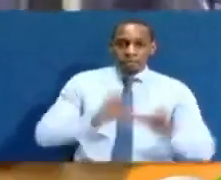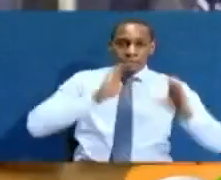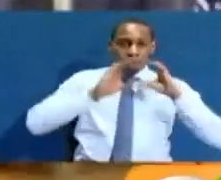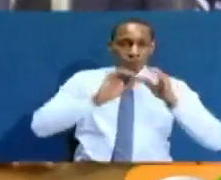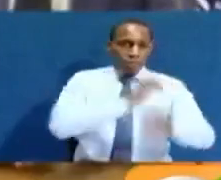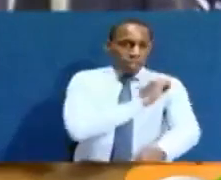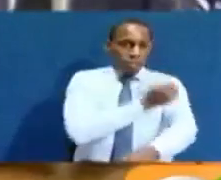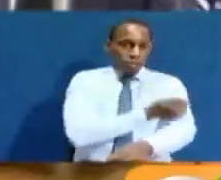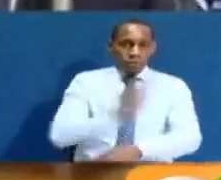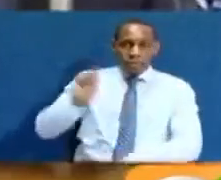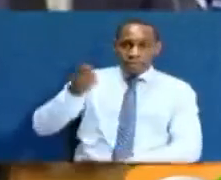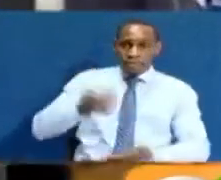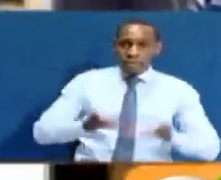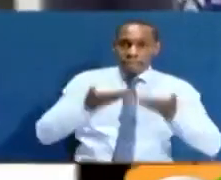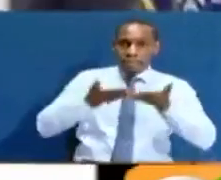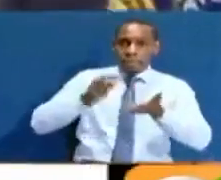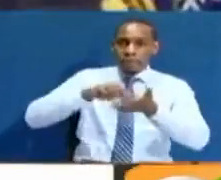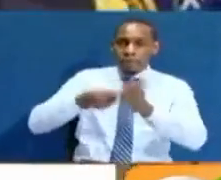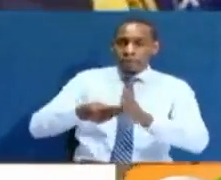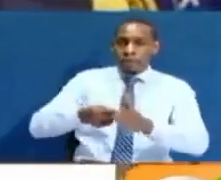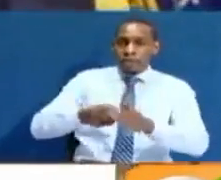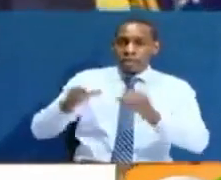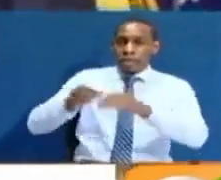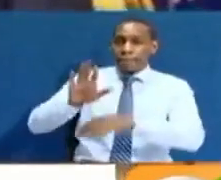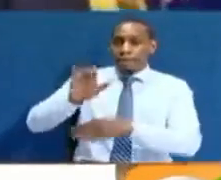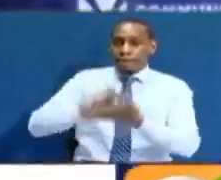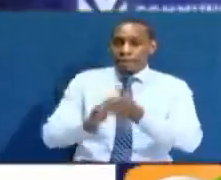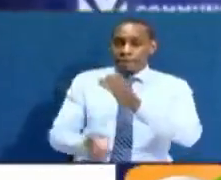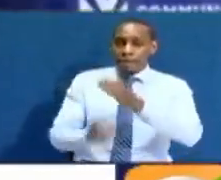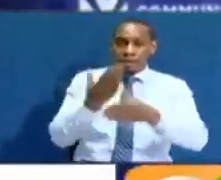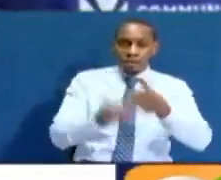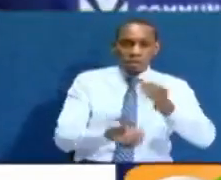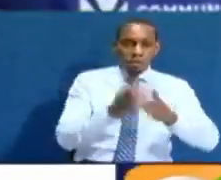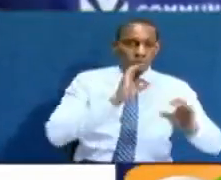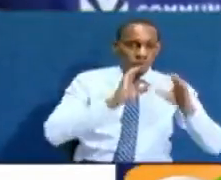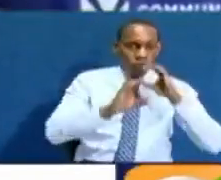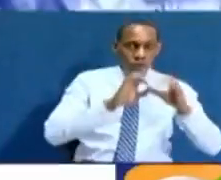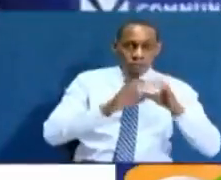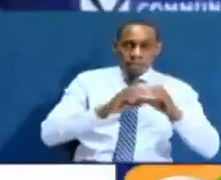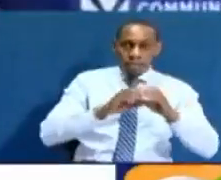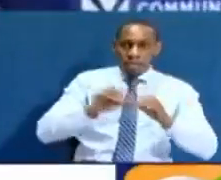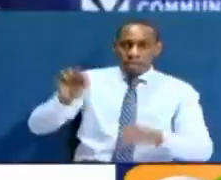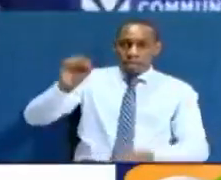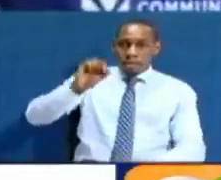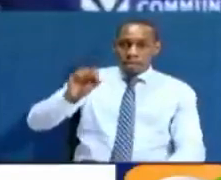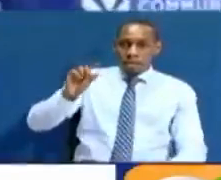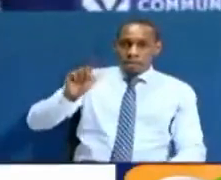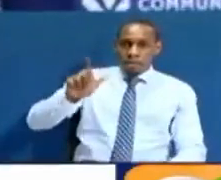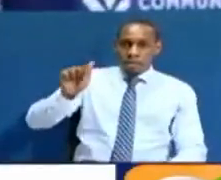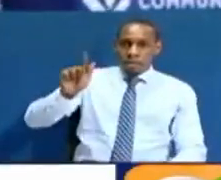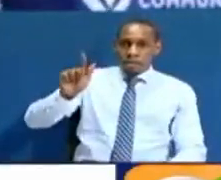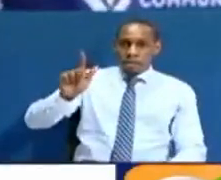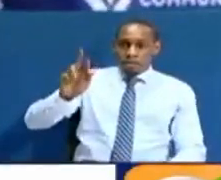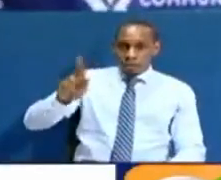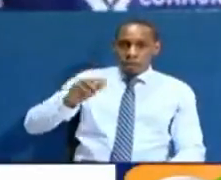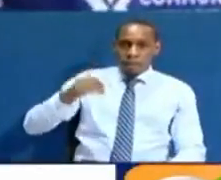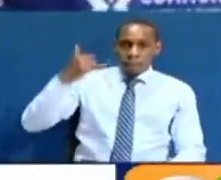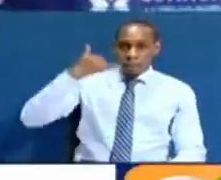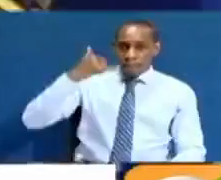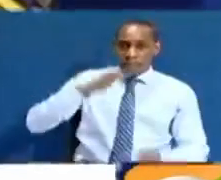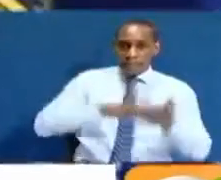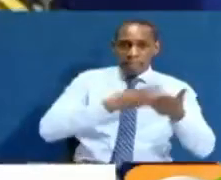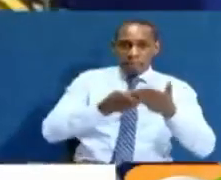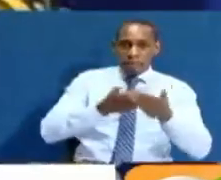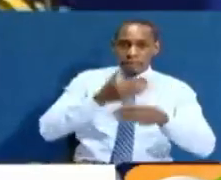Communications Authority of Kenya has awarded contracts to five companies to roll out telecommunications, solar mobile network infrastructure and services